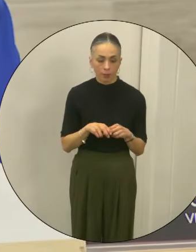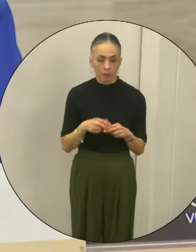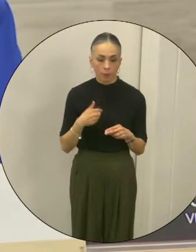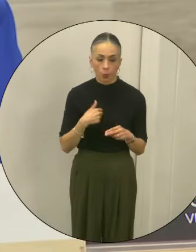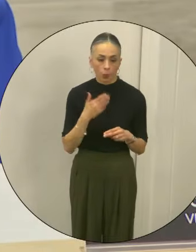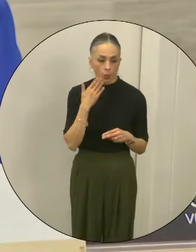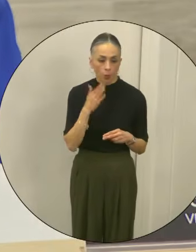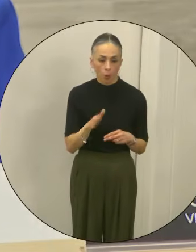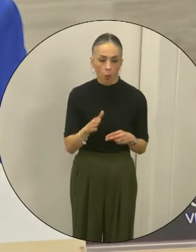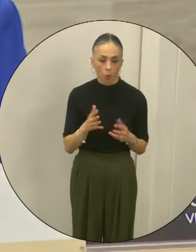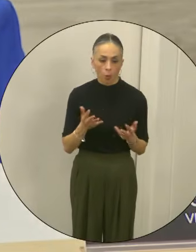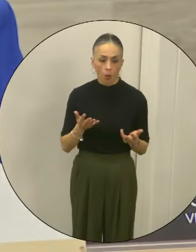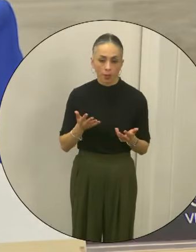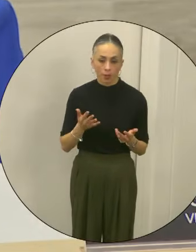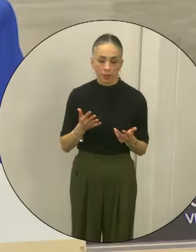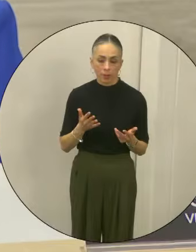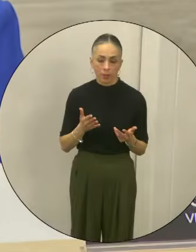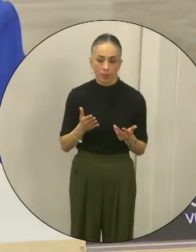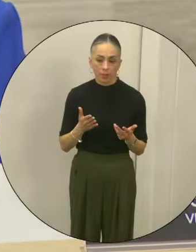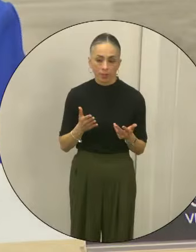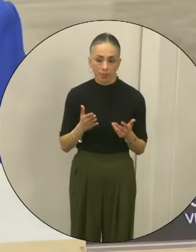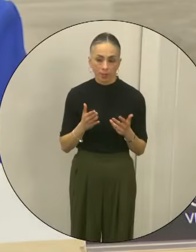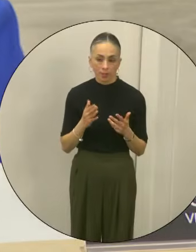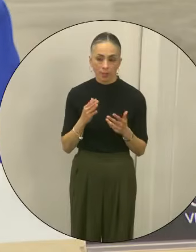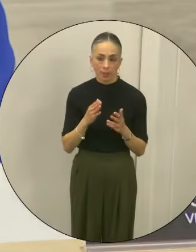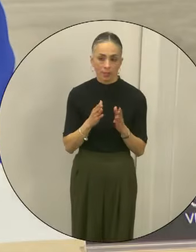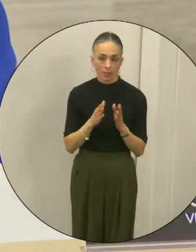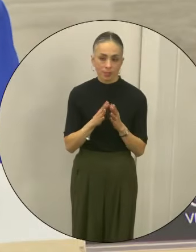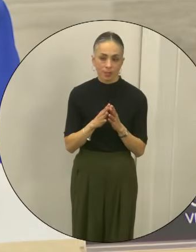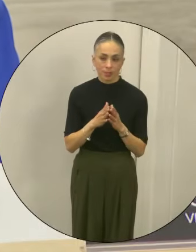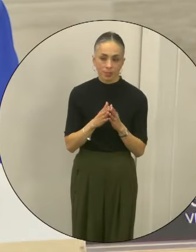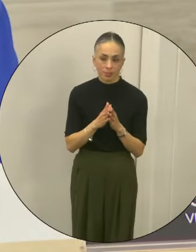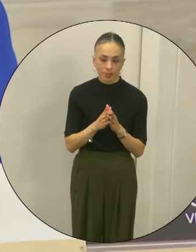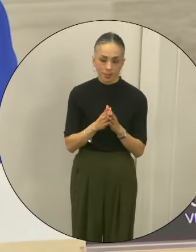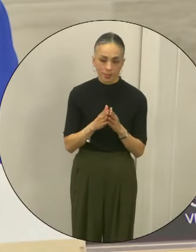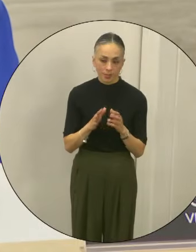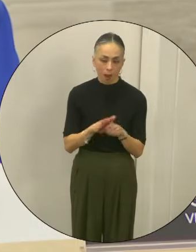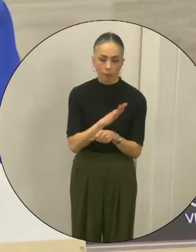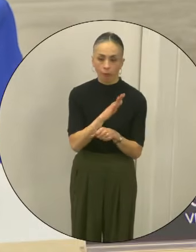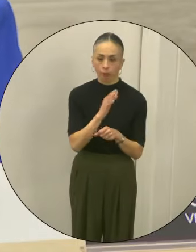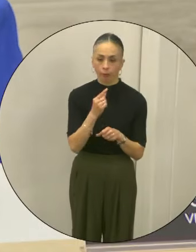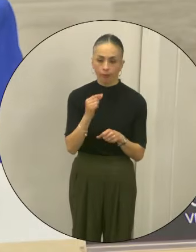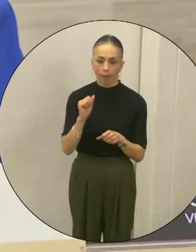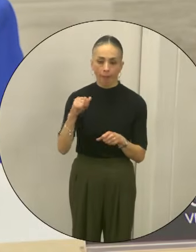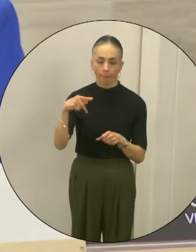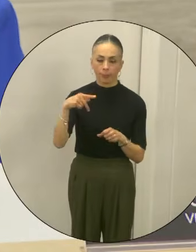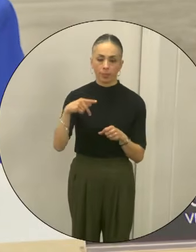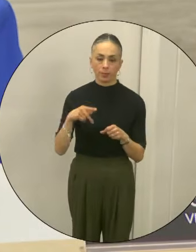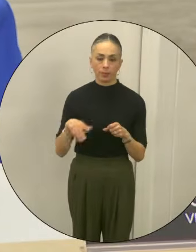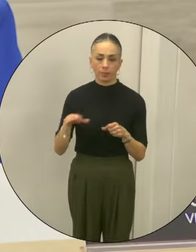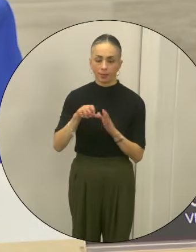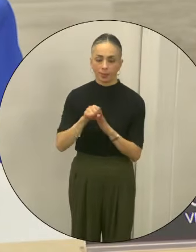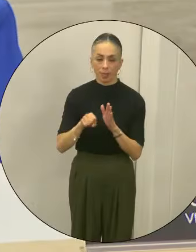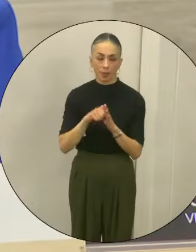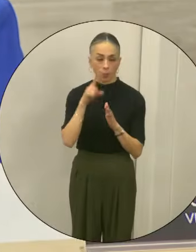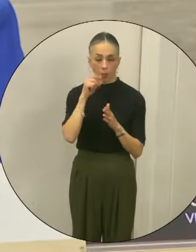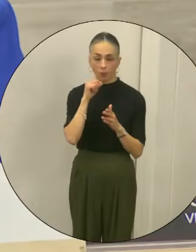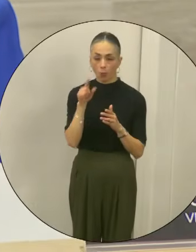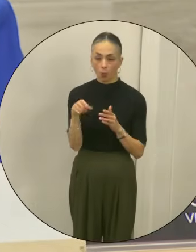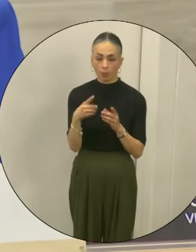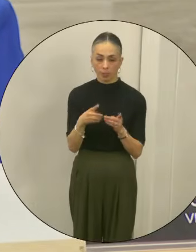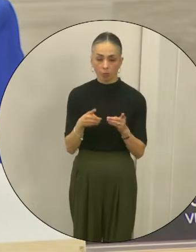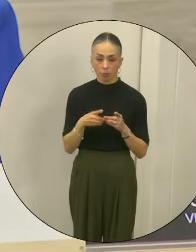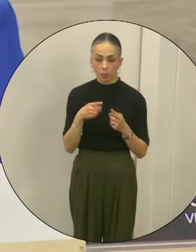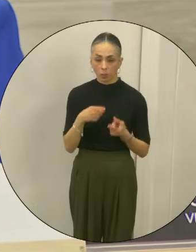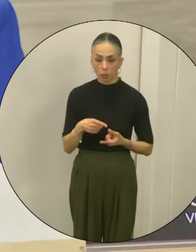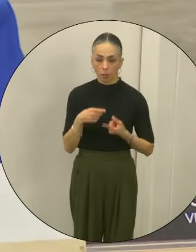know what the entire gap is for the entire state, right? Because we're not the only district that is struggling with that.